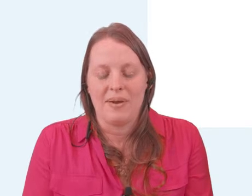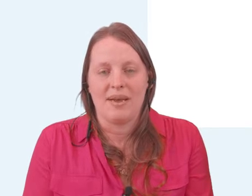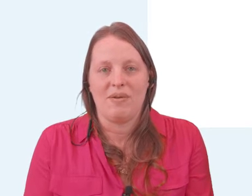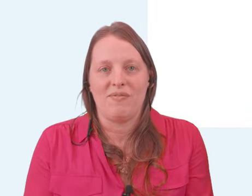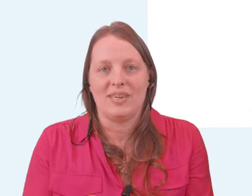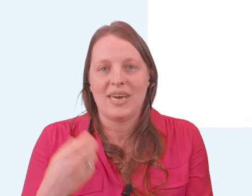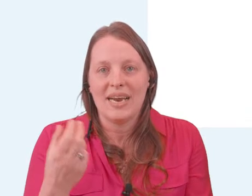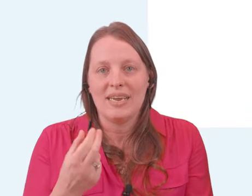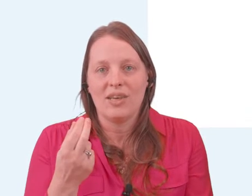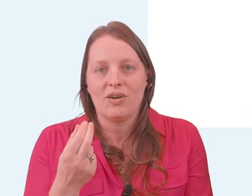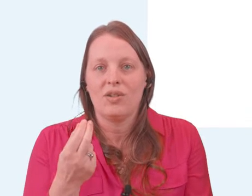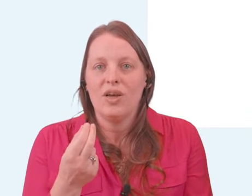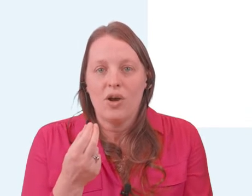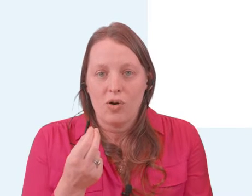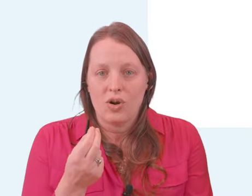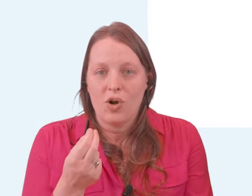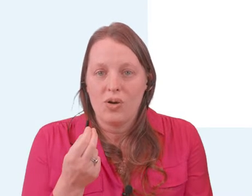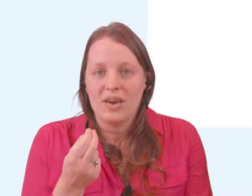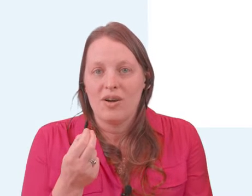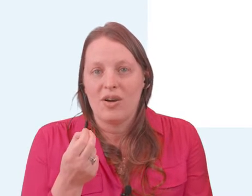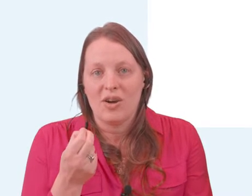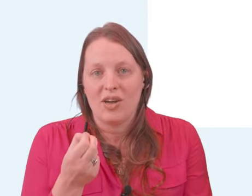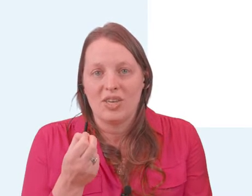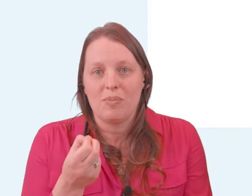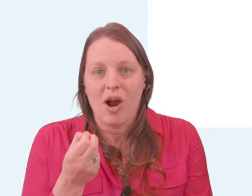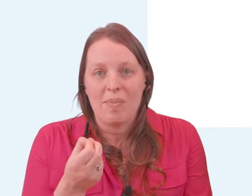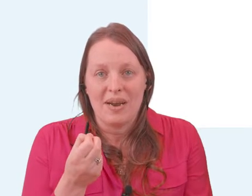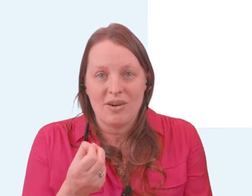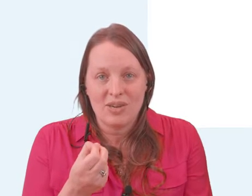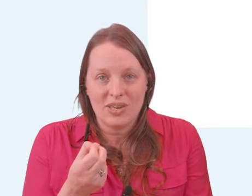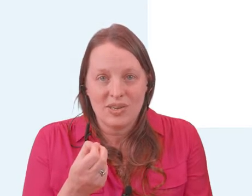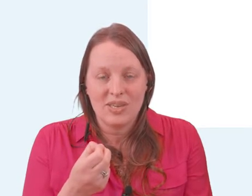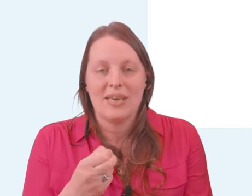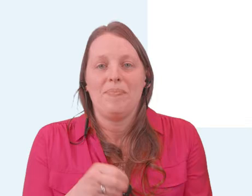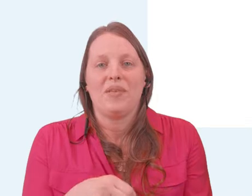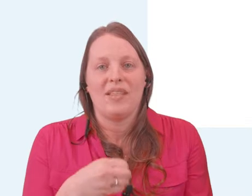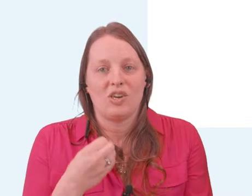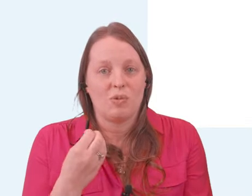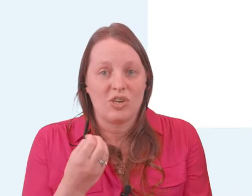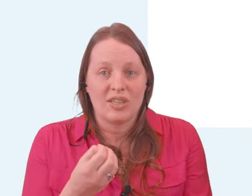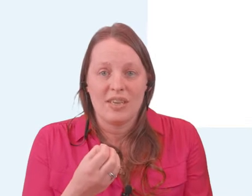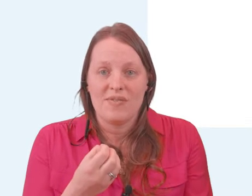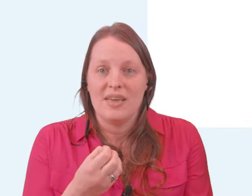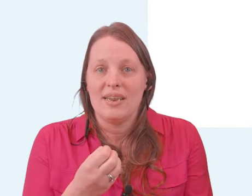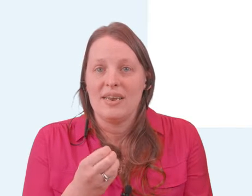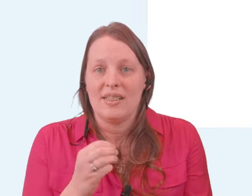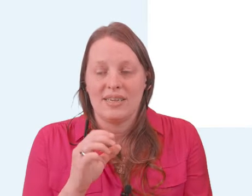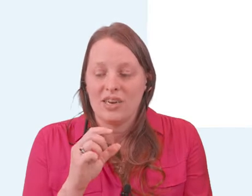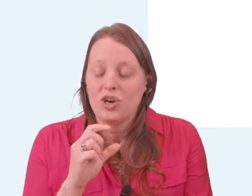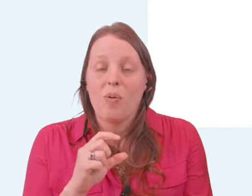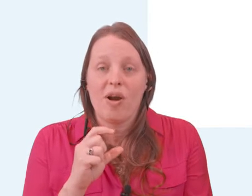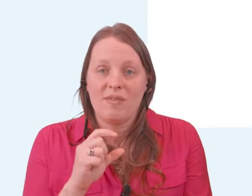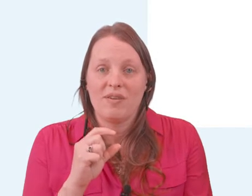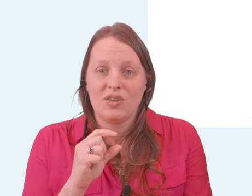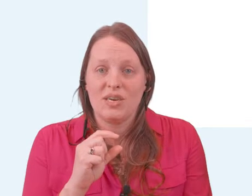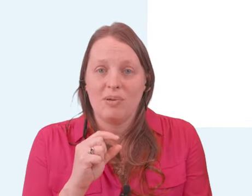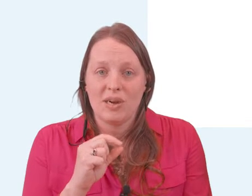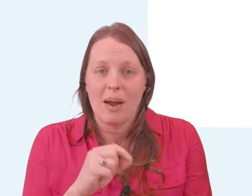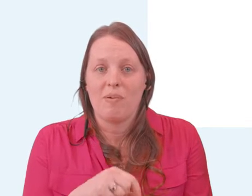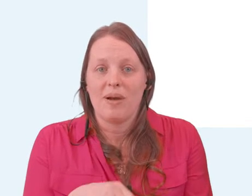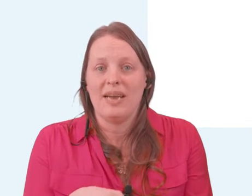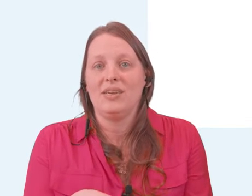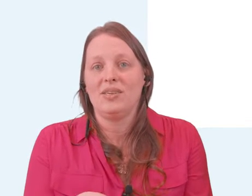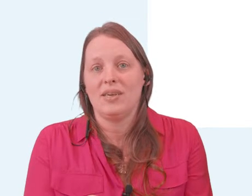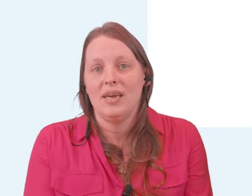is happening. We have these tiny little otoconia or calcium carbonate crystals. They're supposed to live in the center part of our